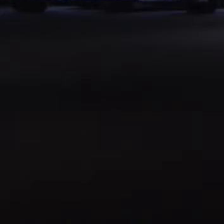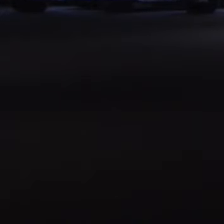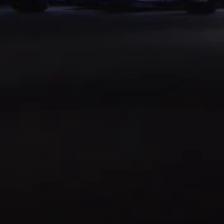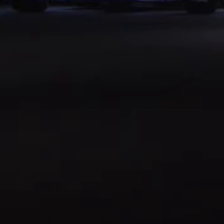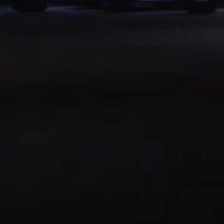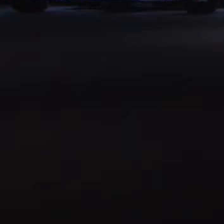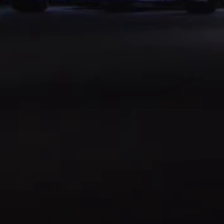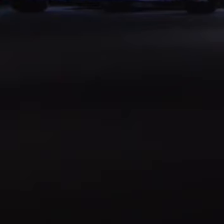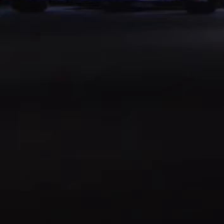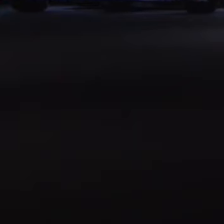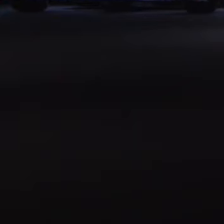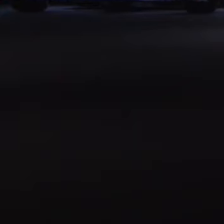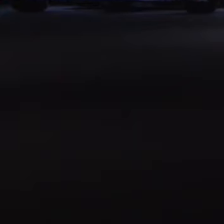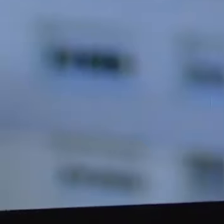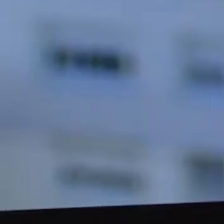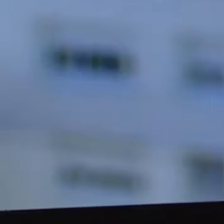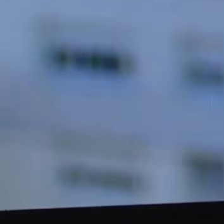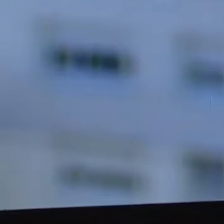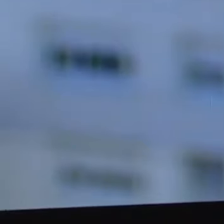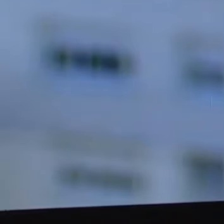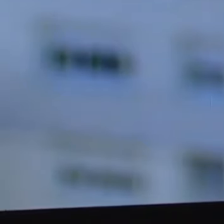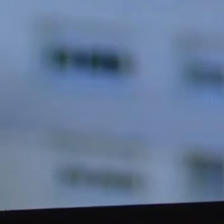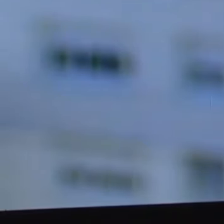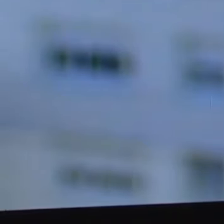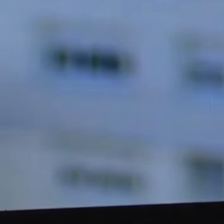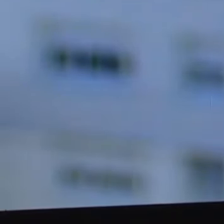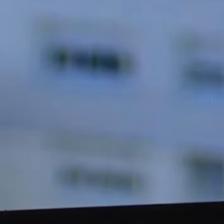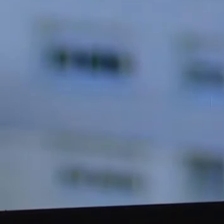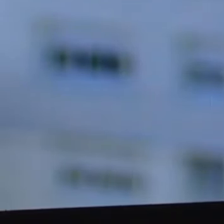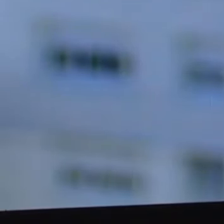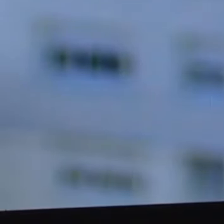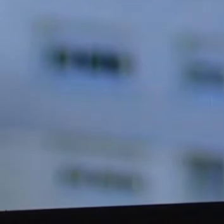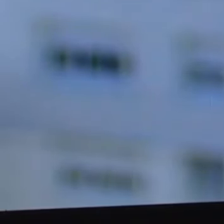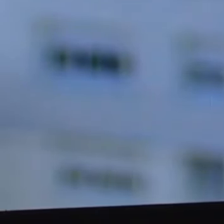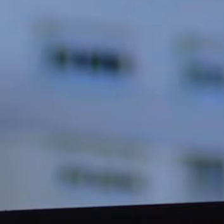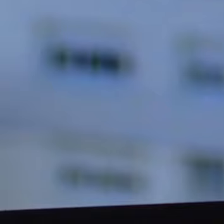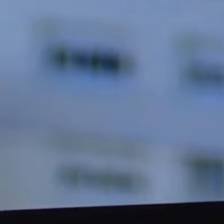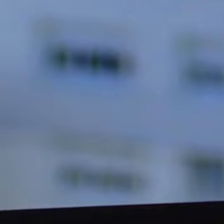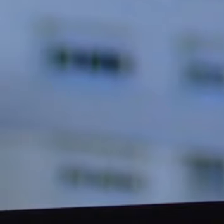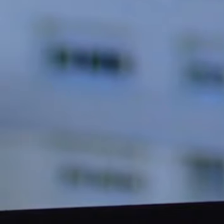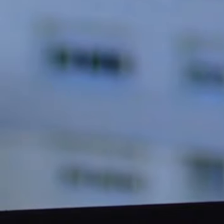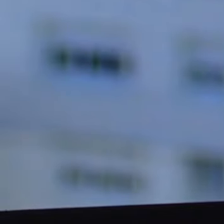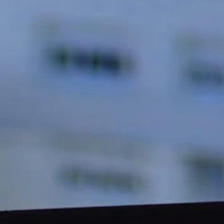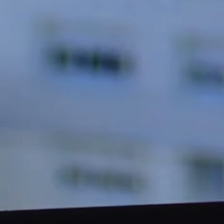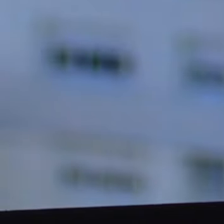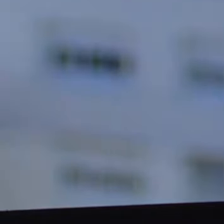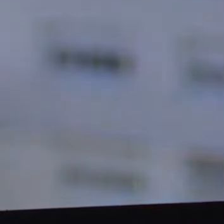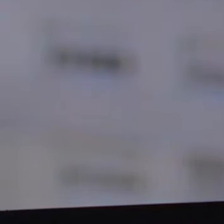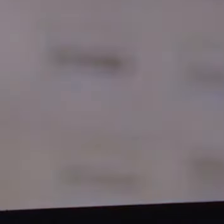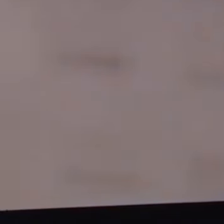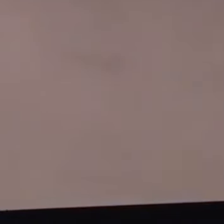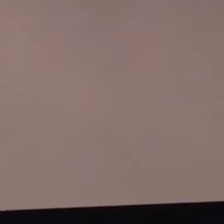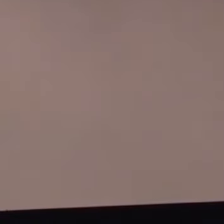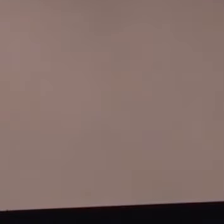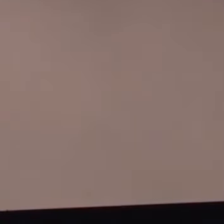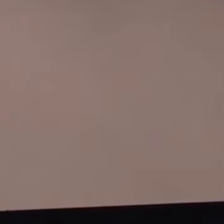At comparable exchange rates, it would have been up 4.4%. These figures conclude my presentation. I will now hand the floor